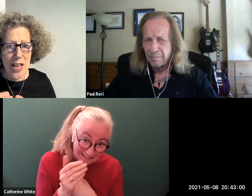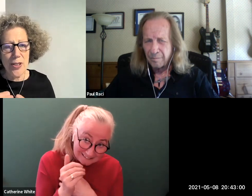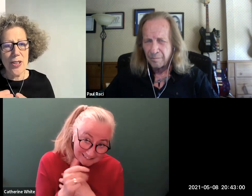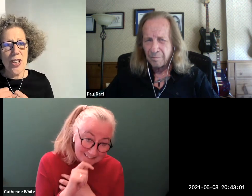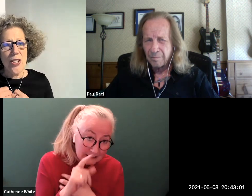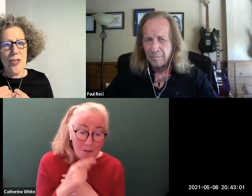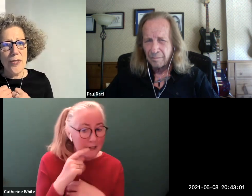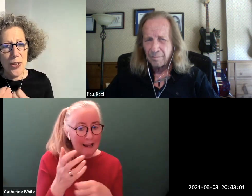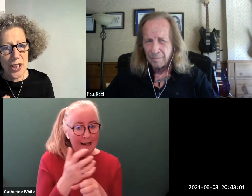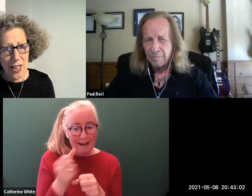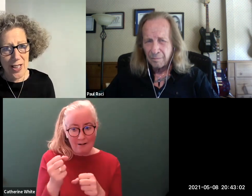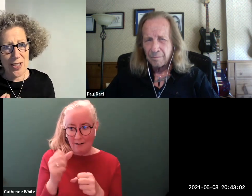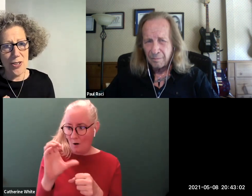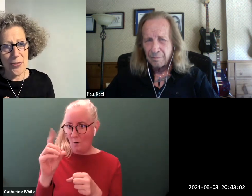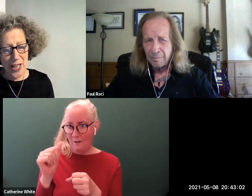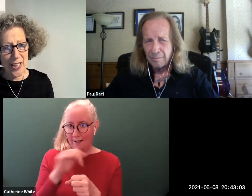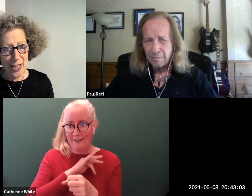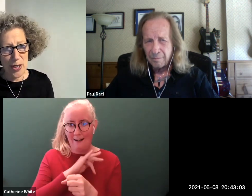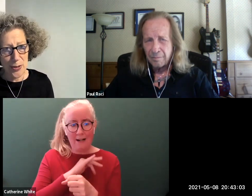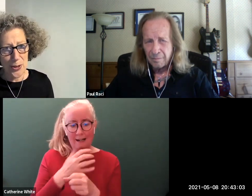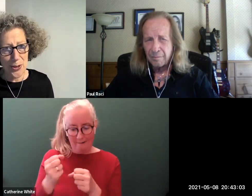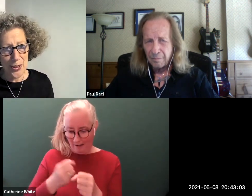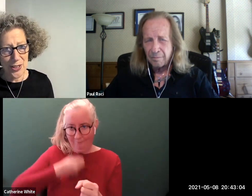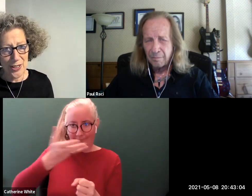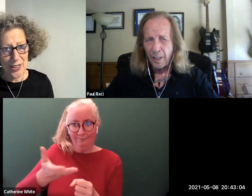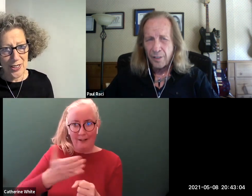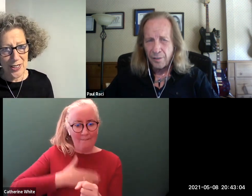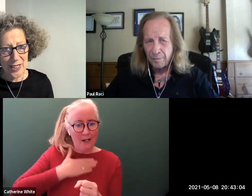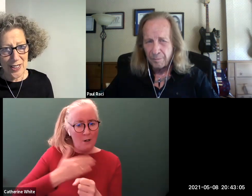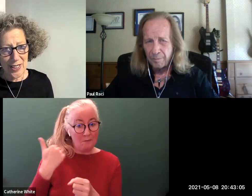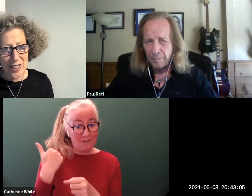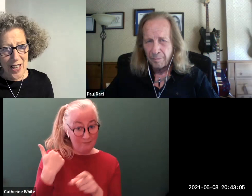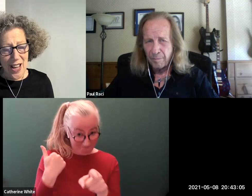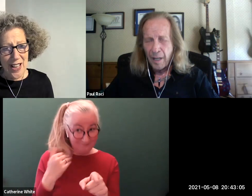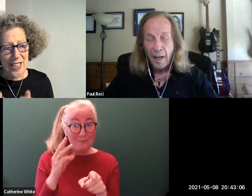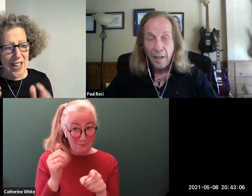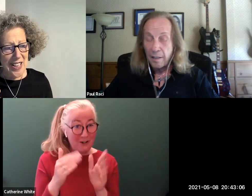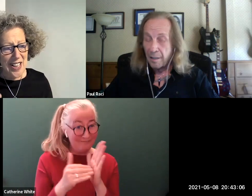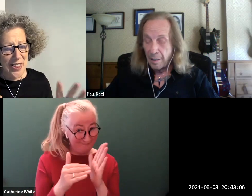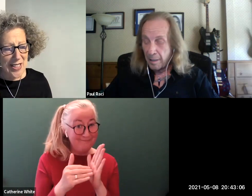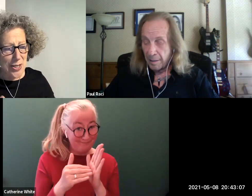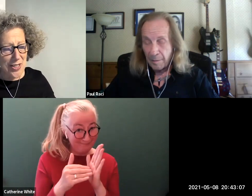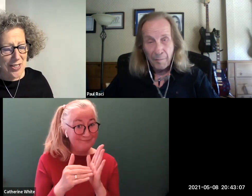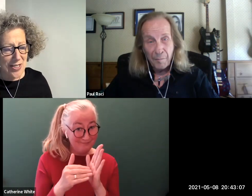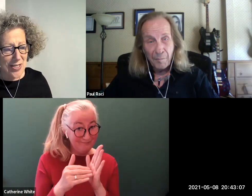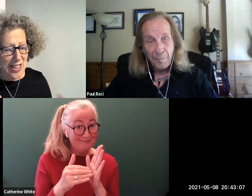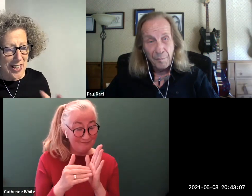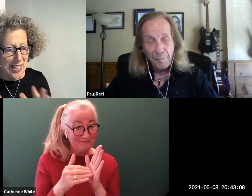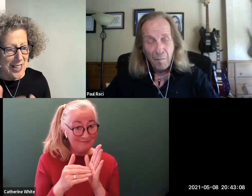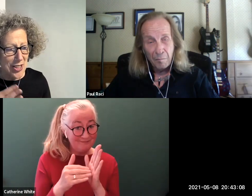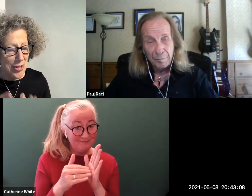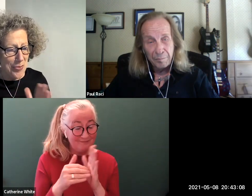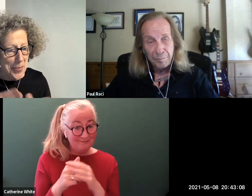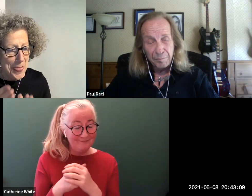they'd never vocalized those feelings before. Yes. And that's